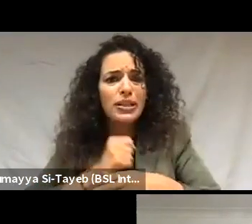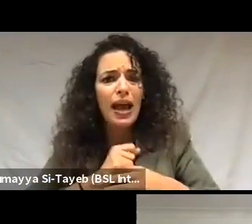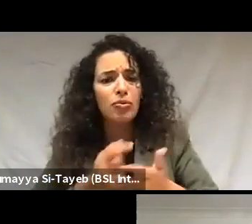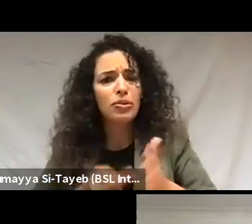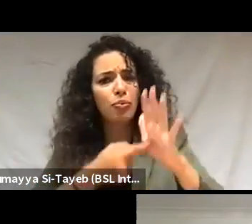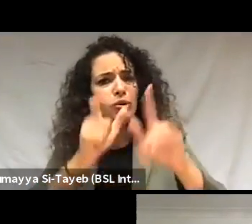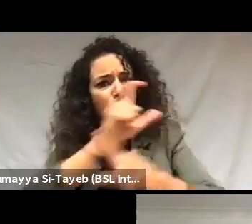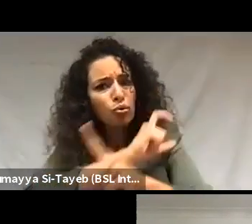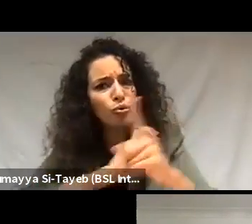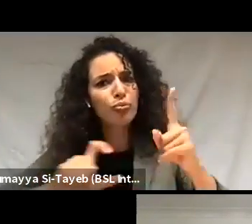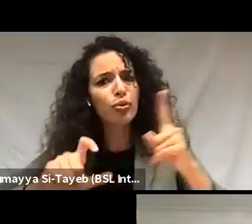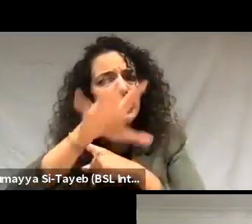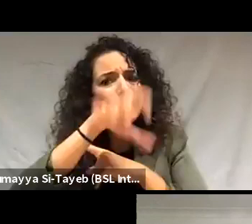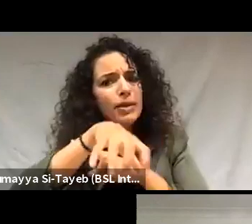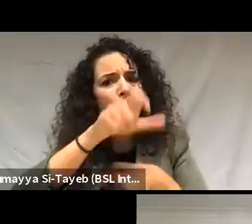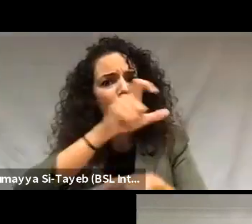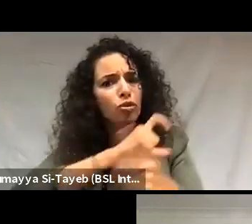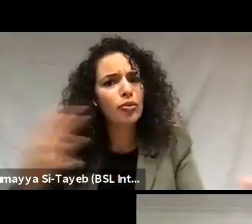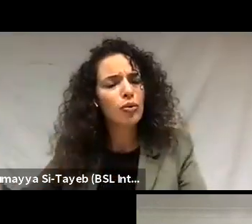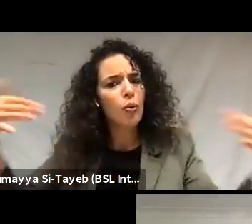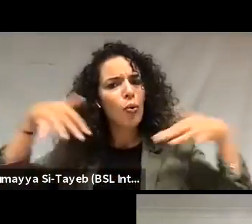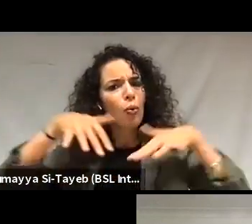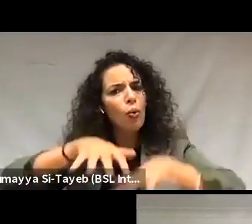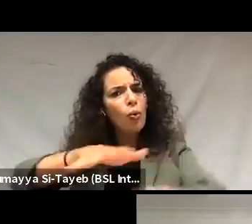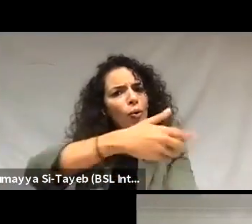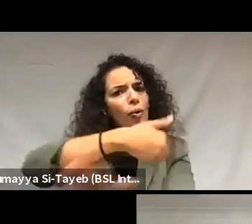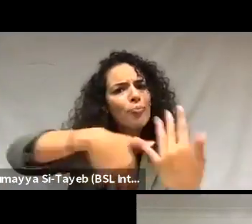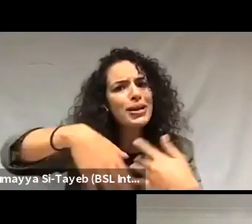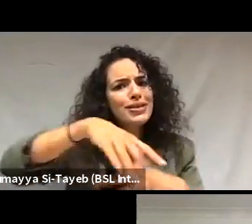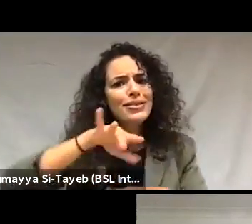where communities come together. The lie spread,